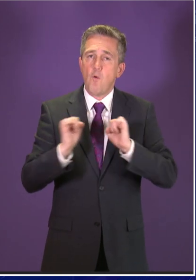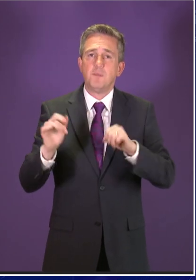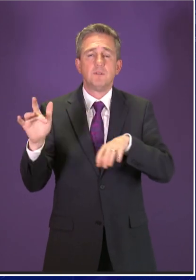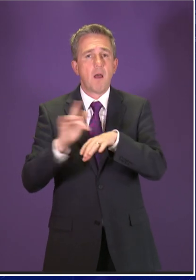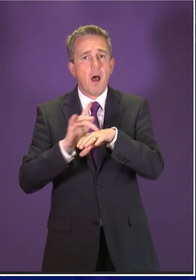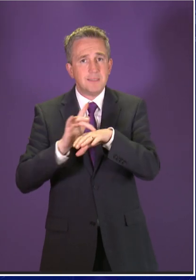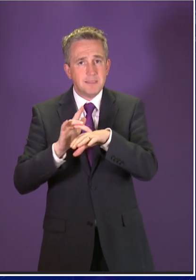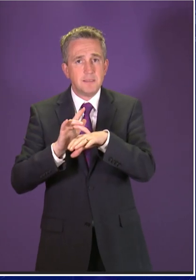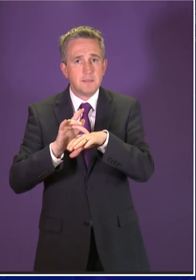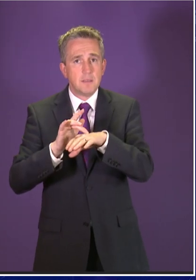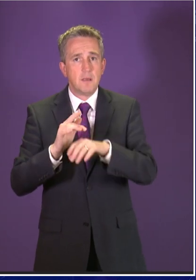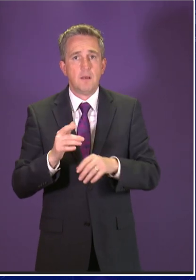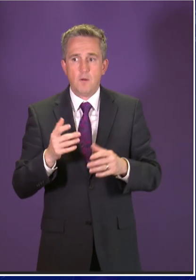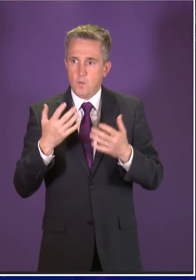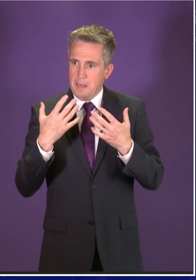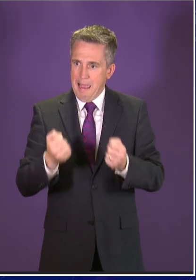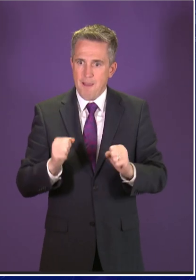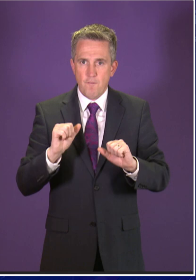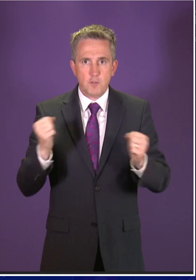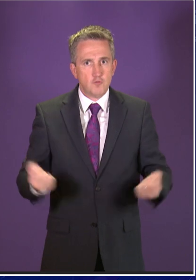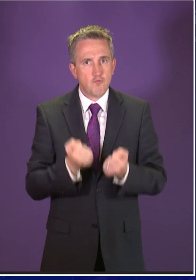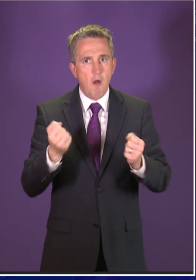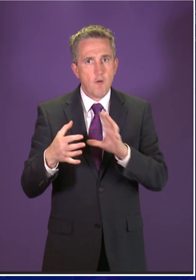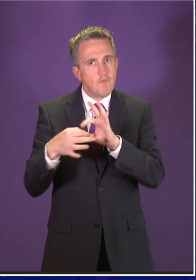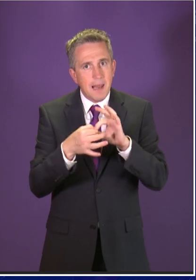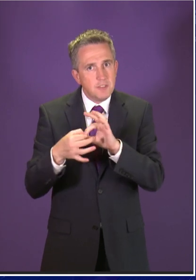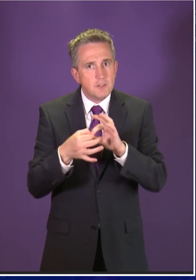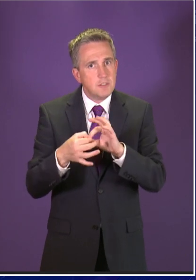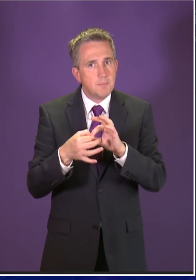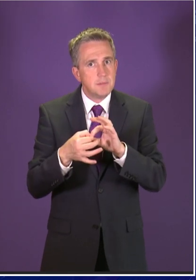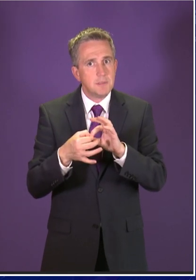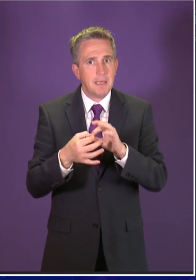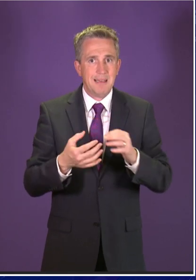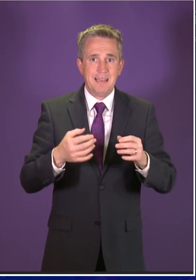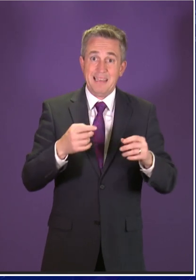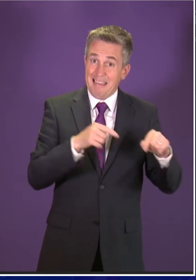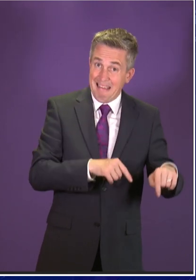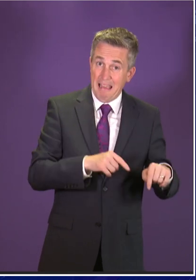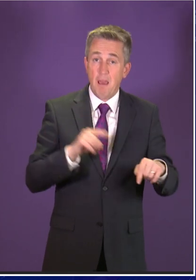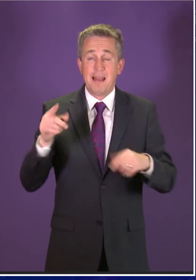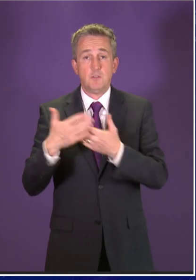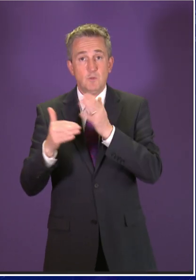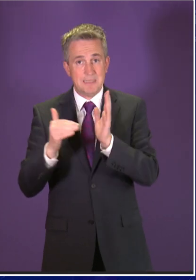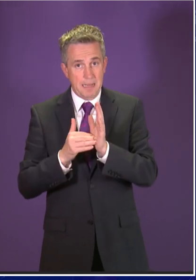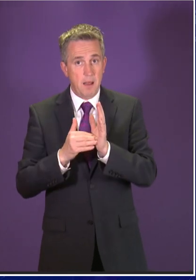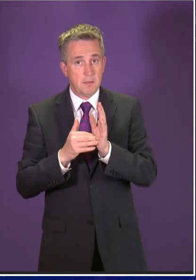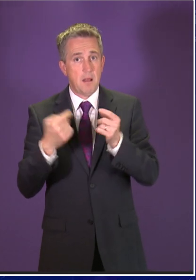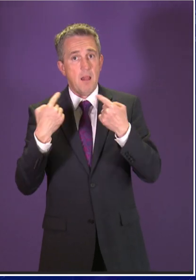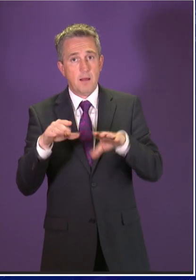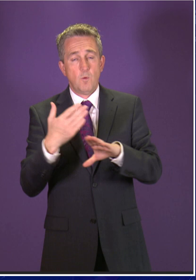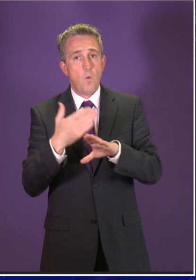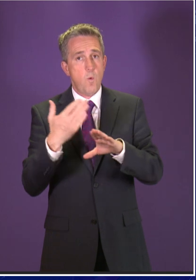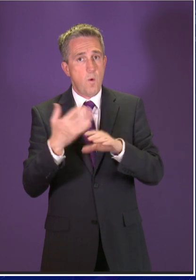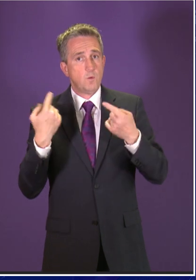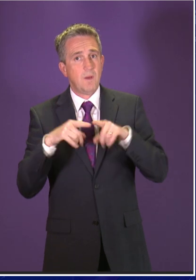cultures. Relationships established here and in the wider Scotland are something much more profound than